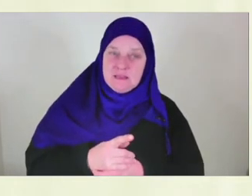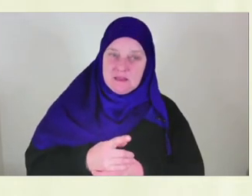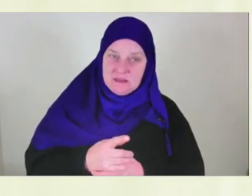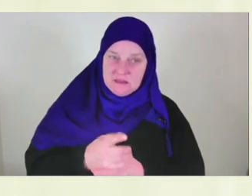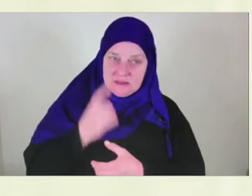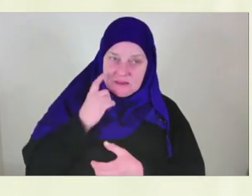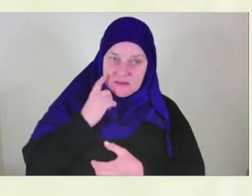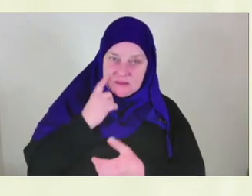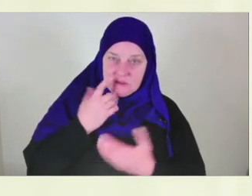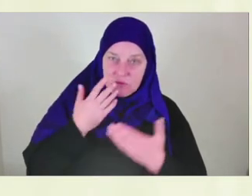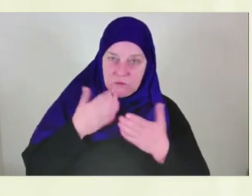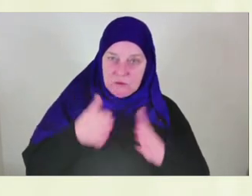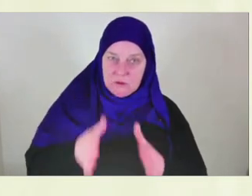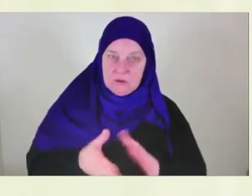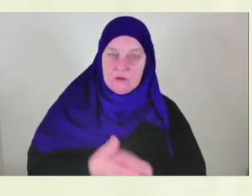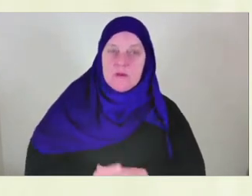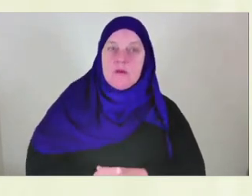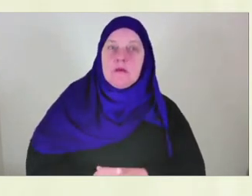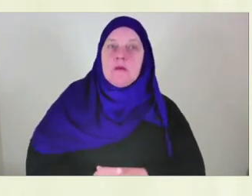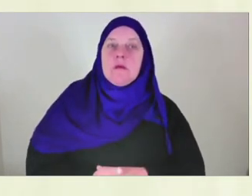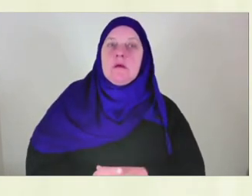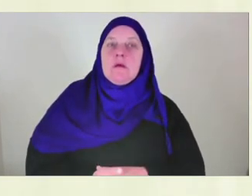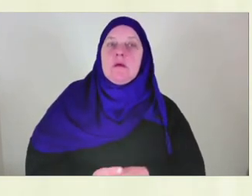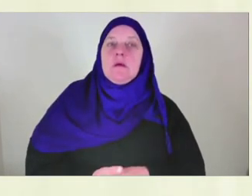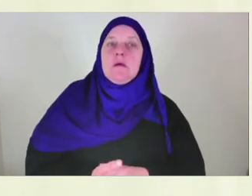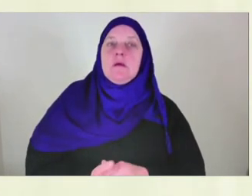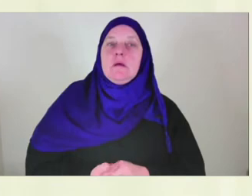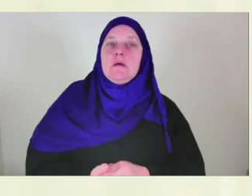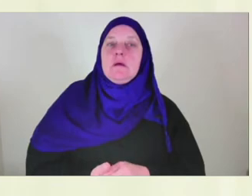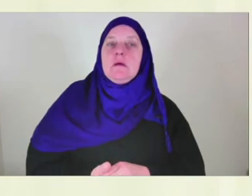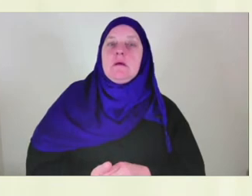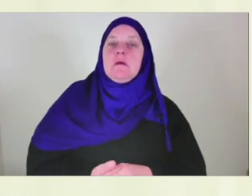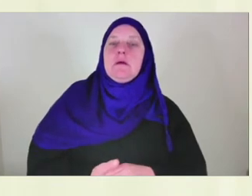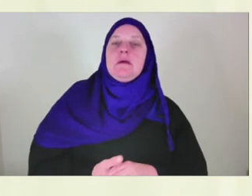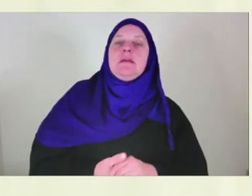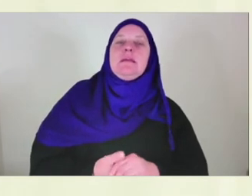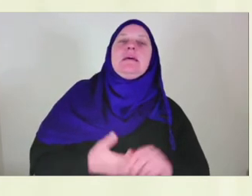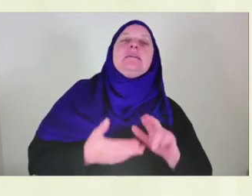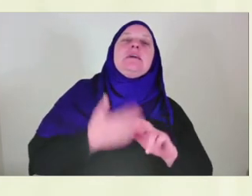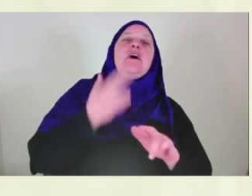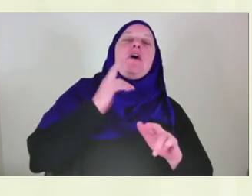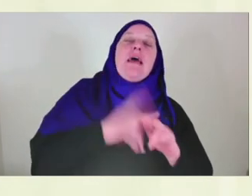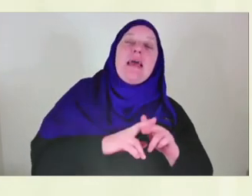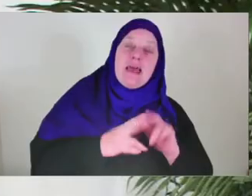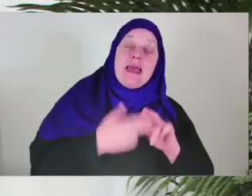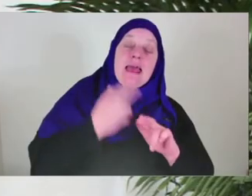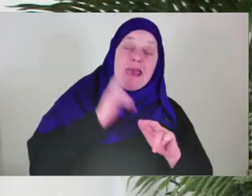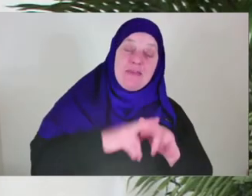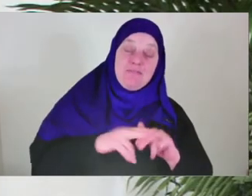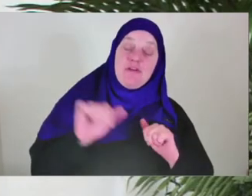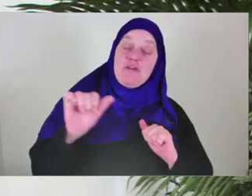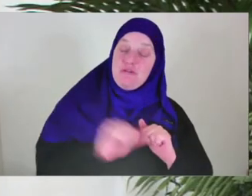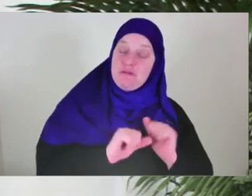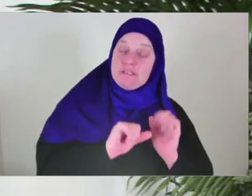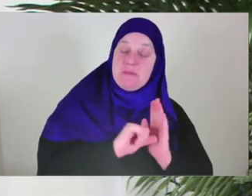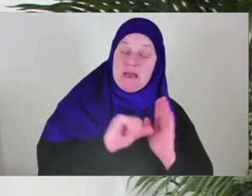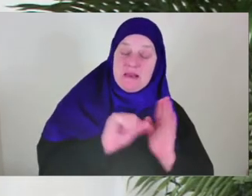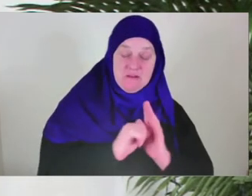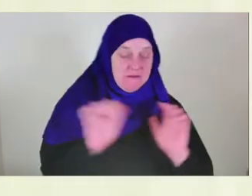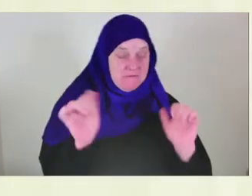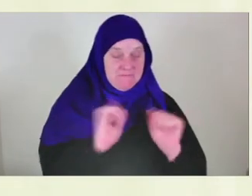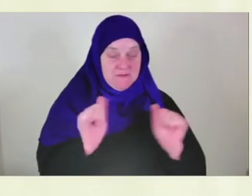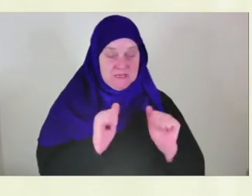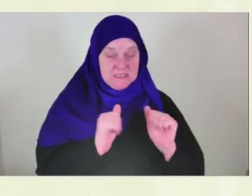with the money you've already paid khums. You won't have a problem to sit and calculate it. Otherwise, you're not going. That way, you don't need to sit